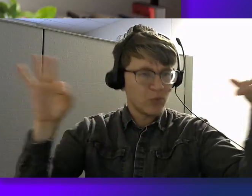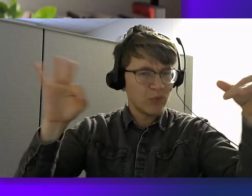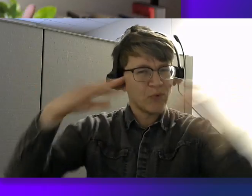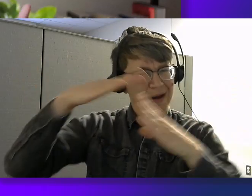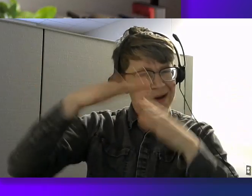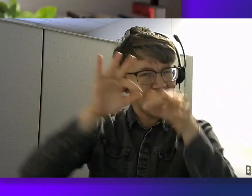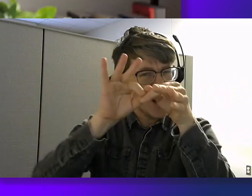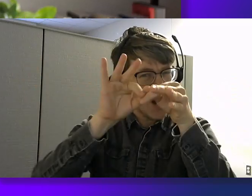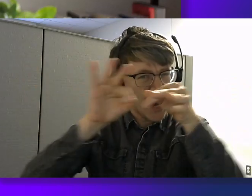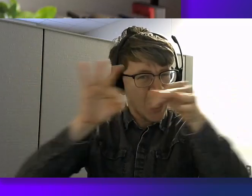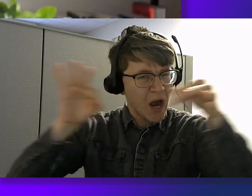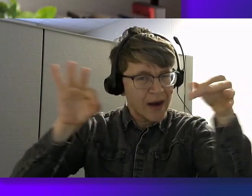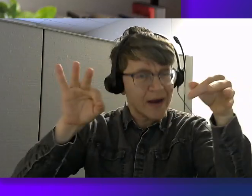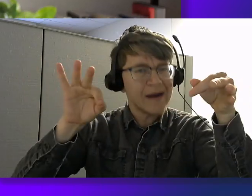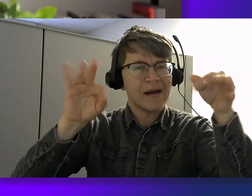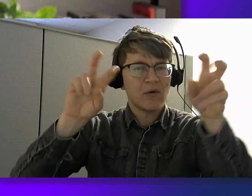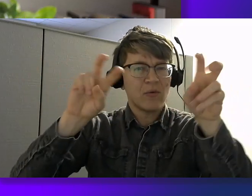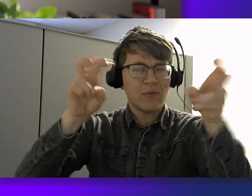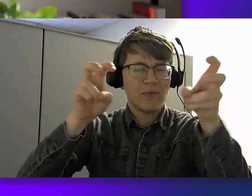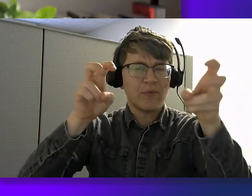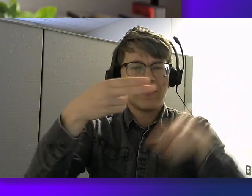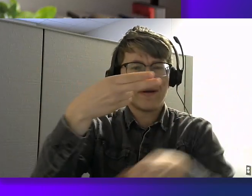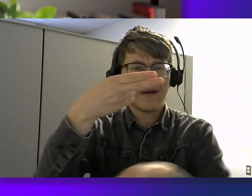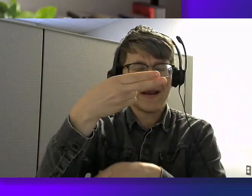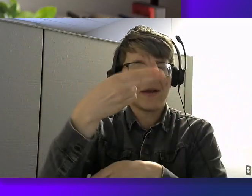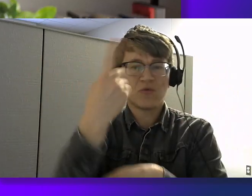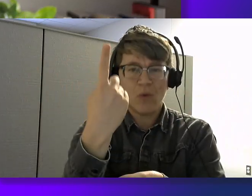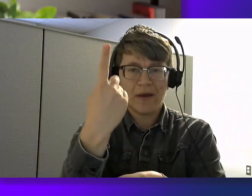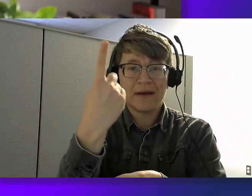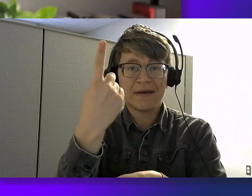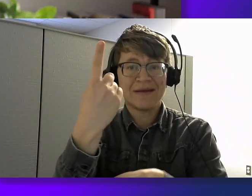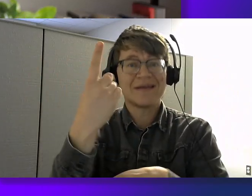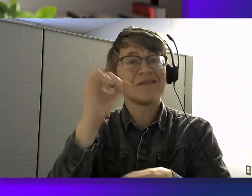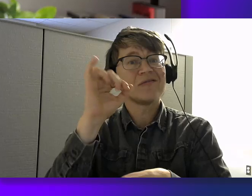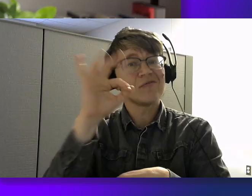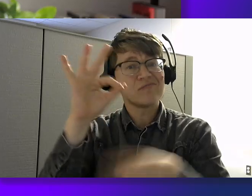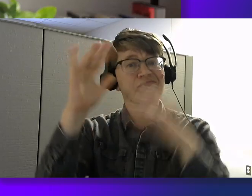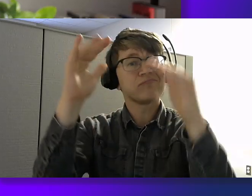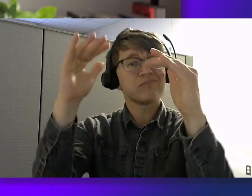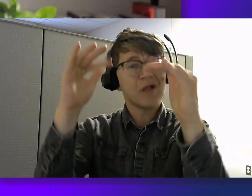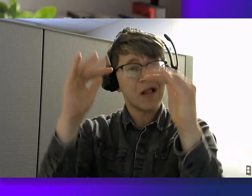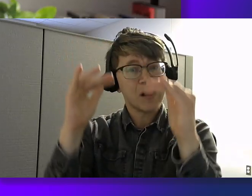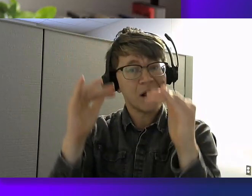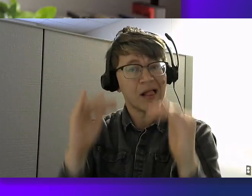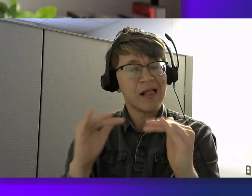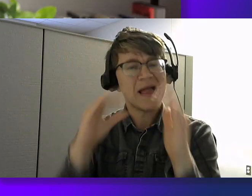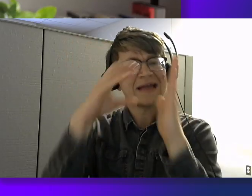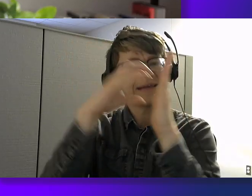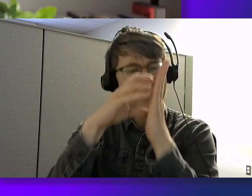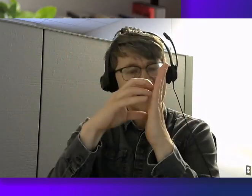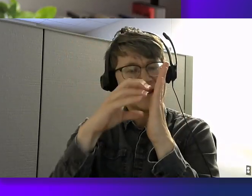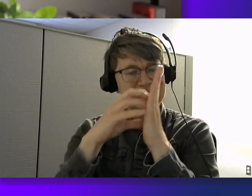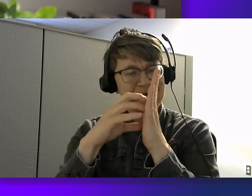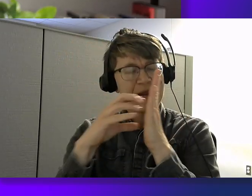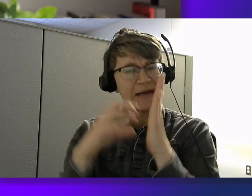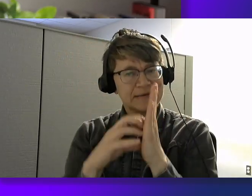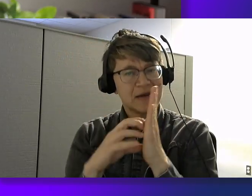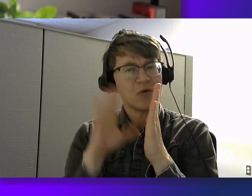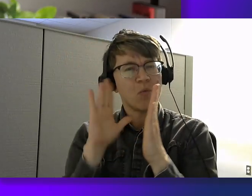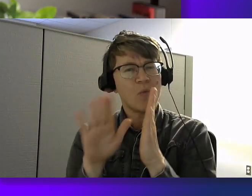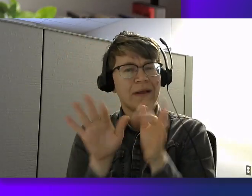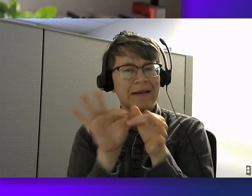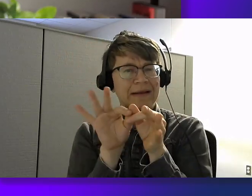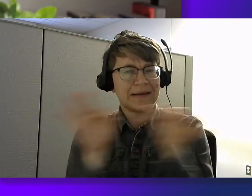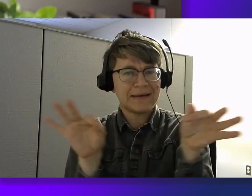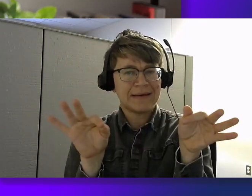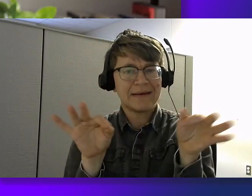As you continue down the page, use H2 or H3 headings to break out different sections. Heading tags have